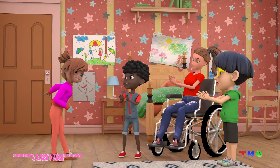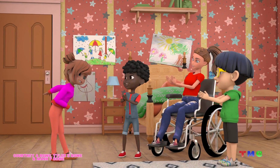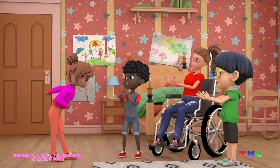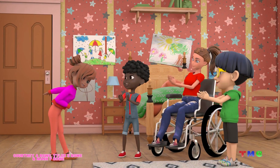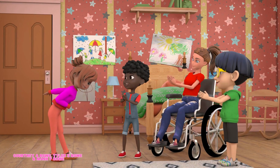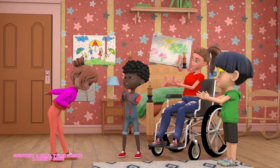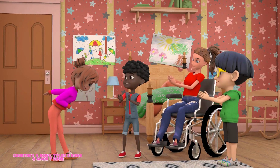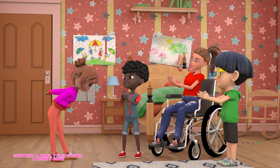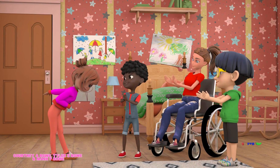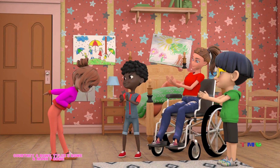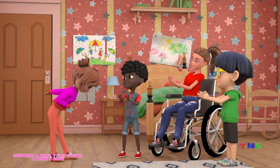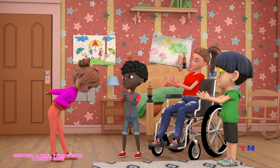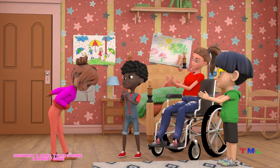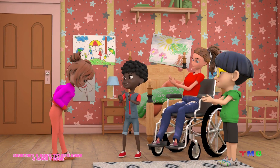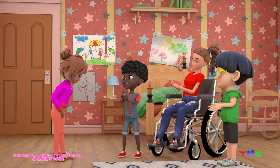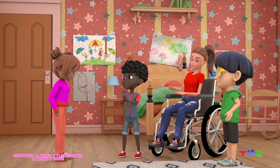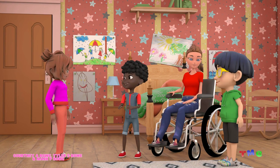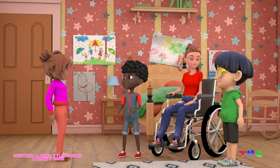Yes.